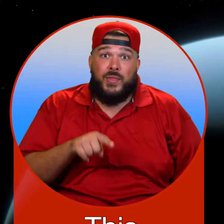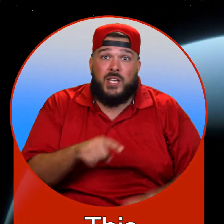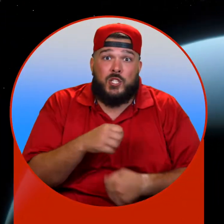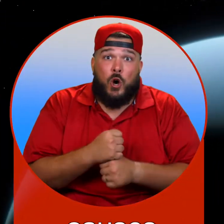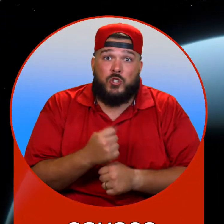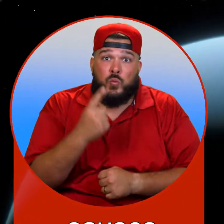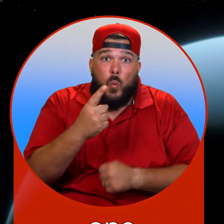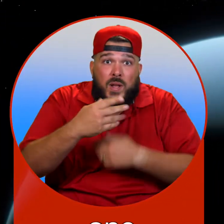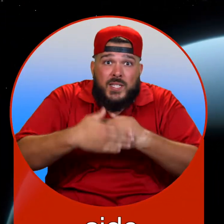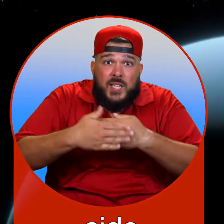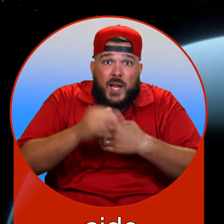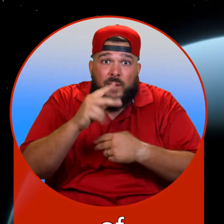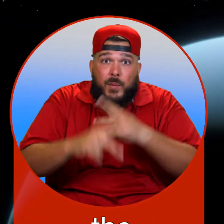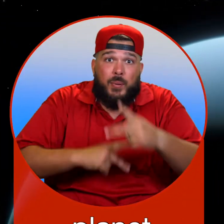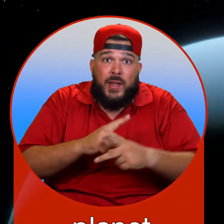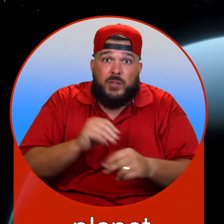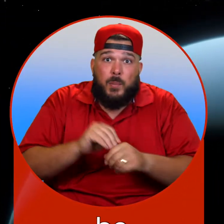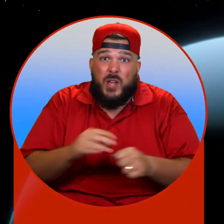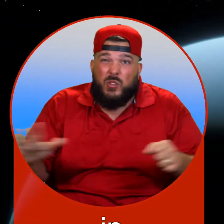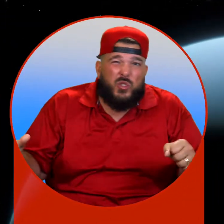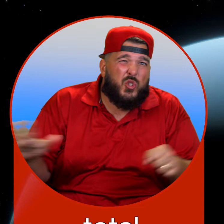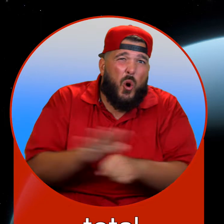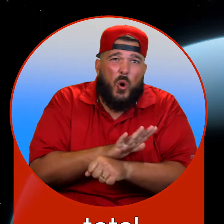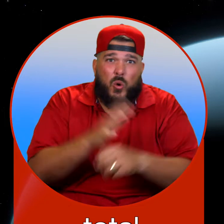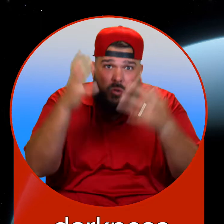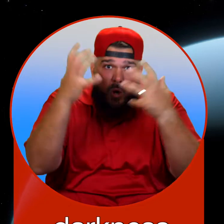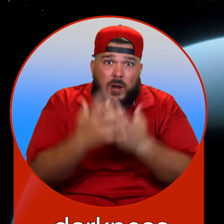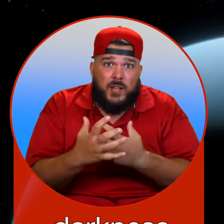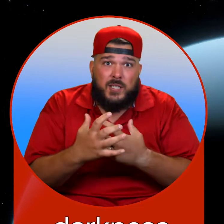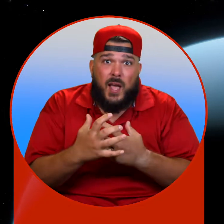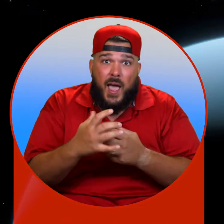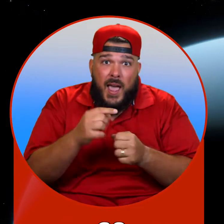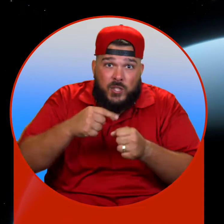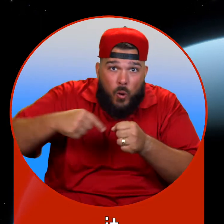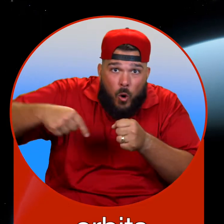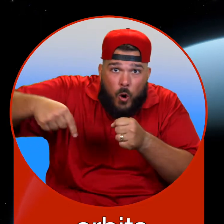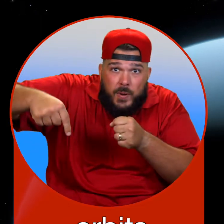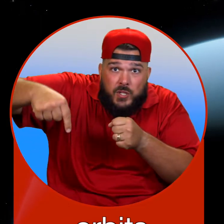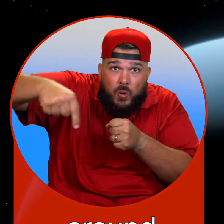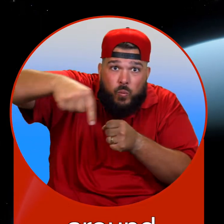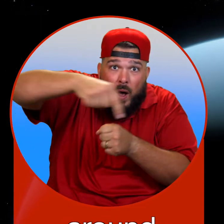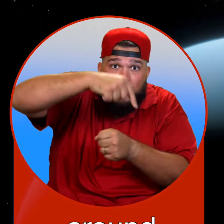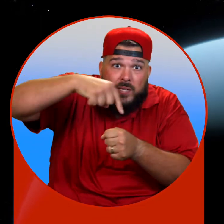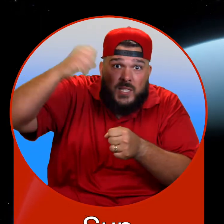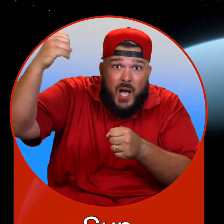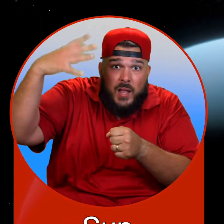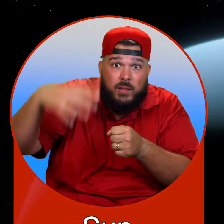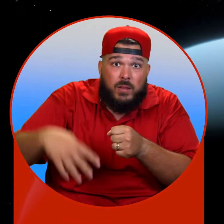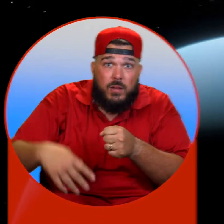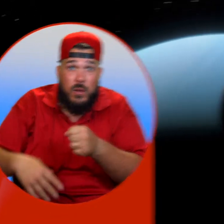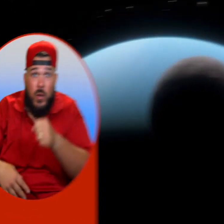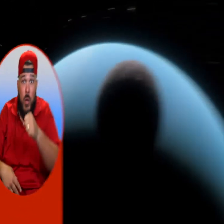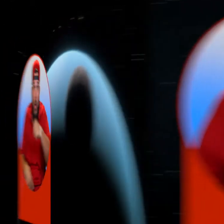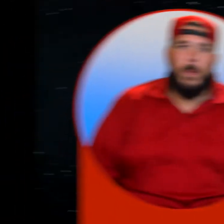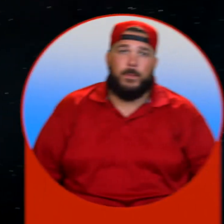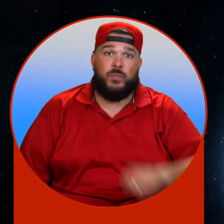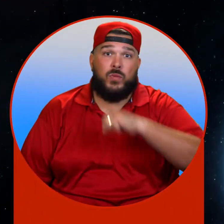This causes one side of the planet to be in total darkness as it orbits around the sun.